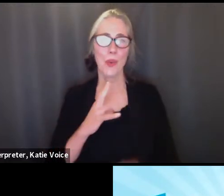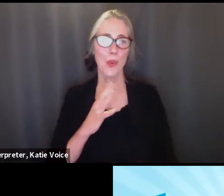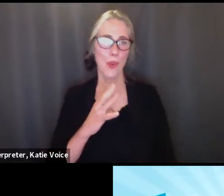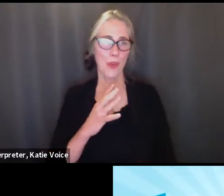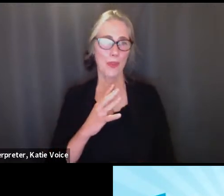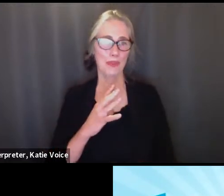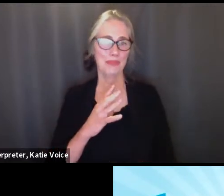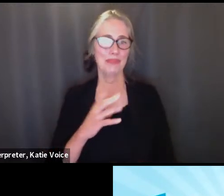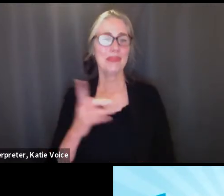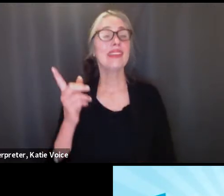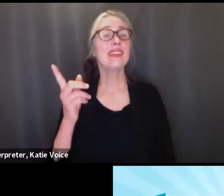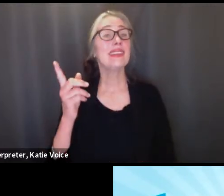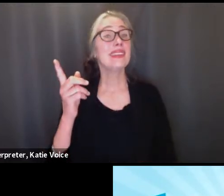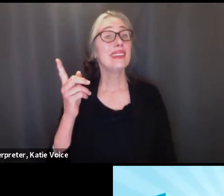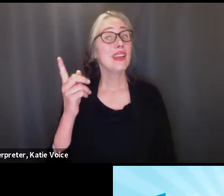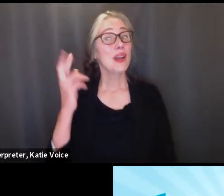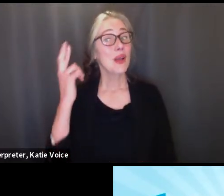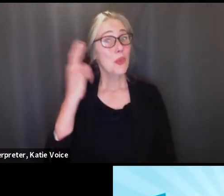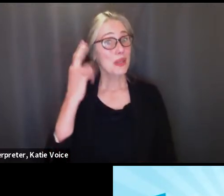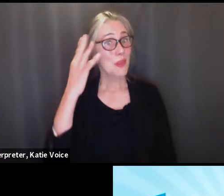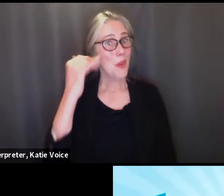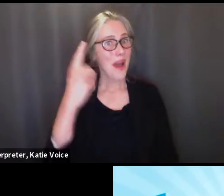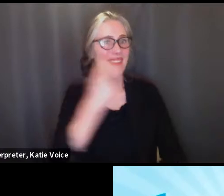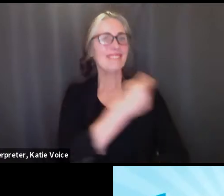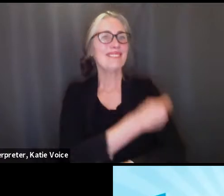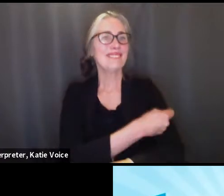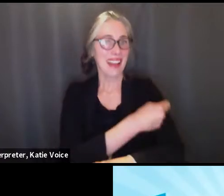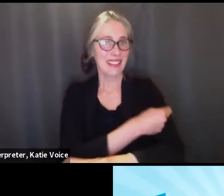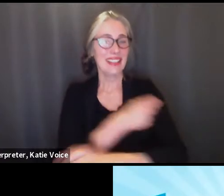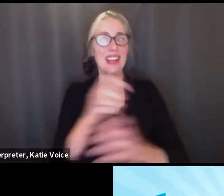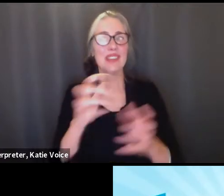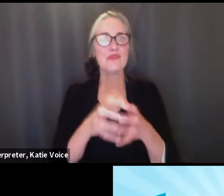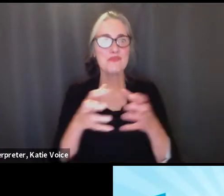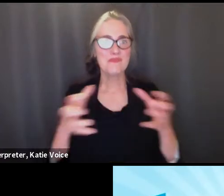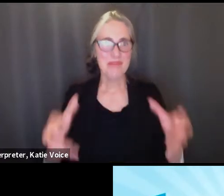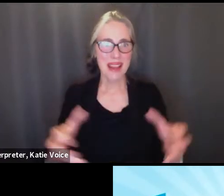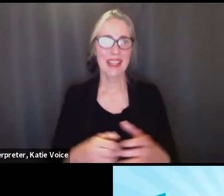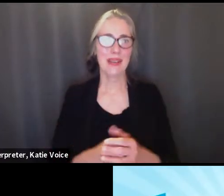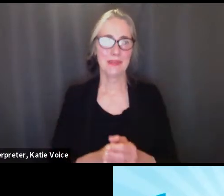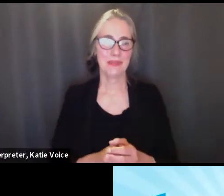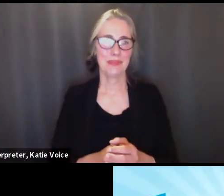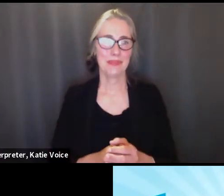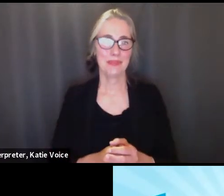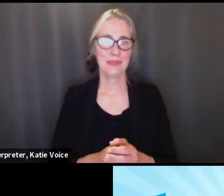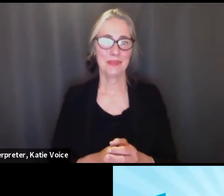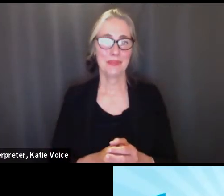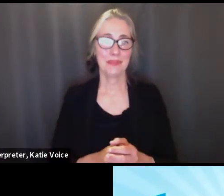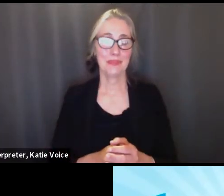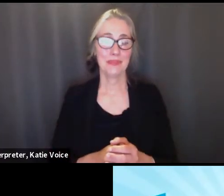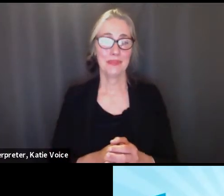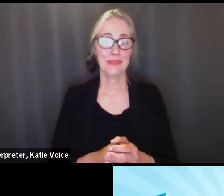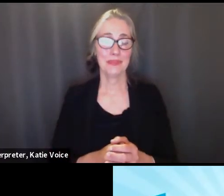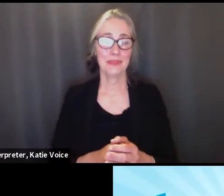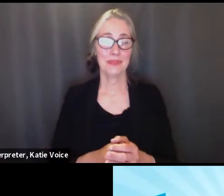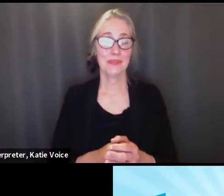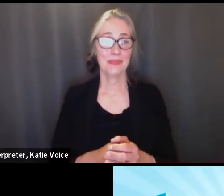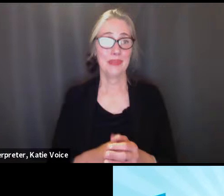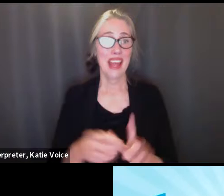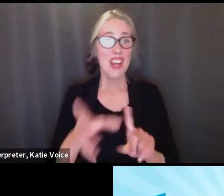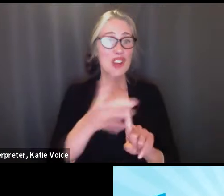to our high rate of vaccinations. We continue to not have transmissions on